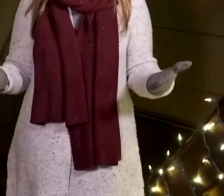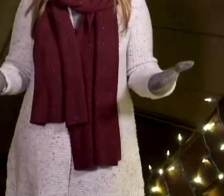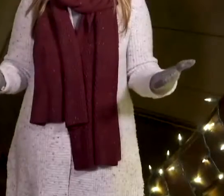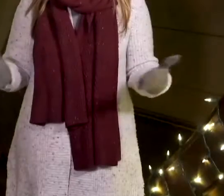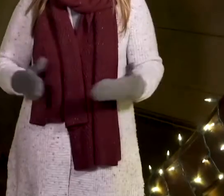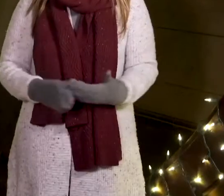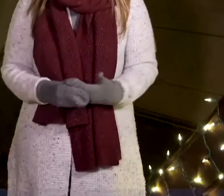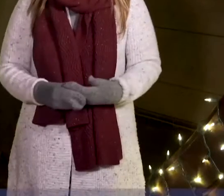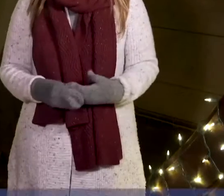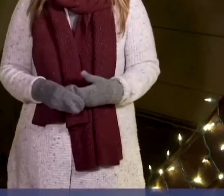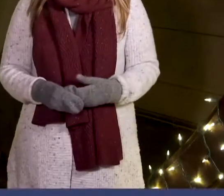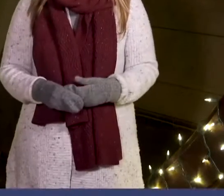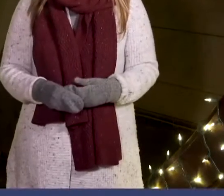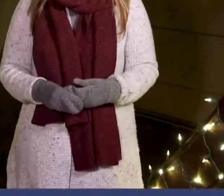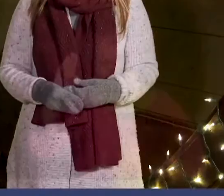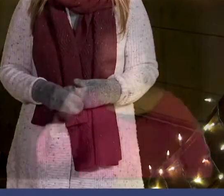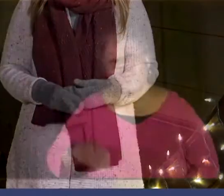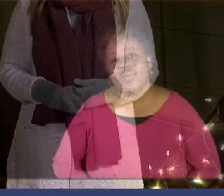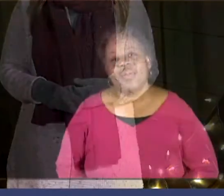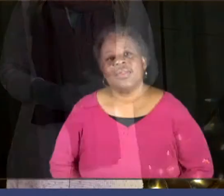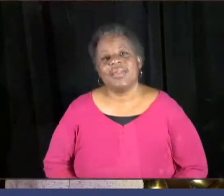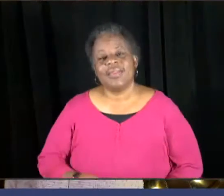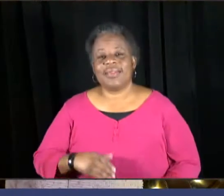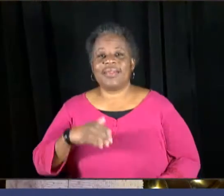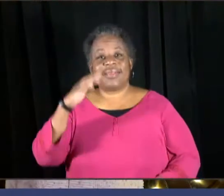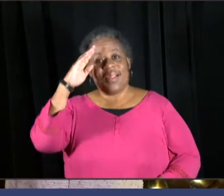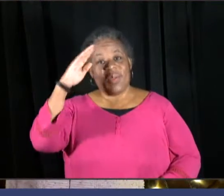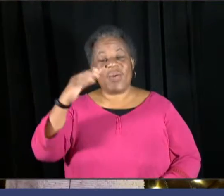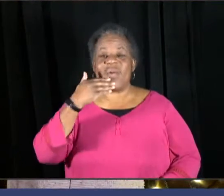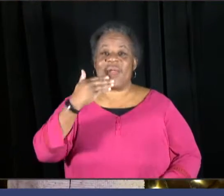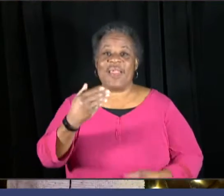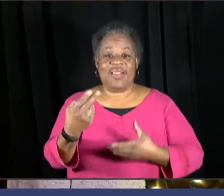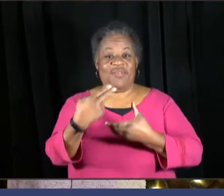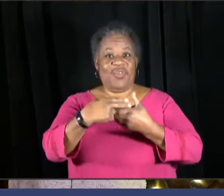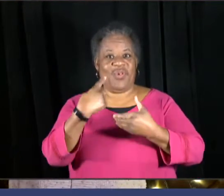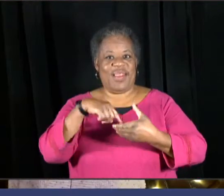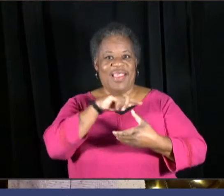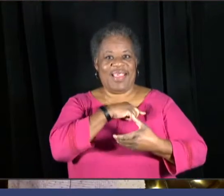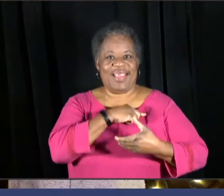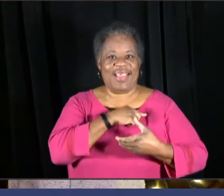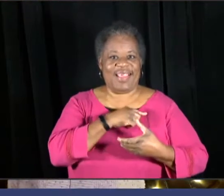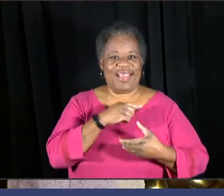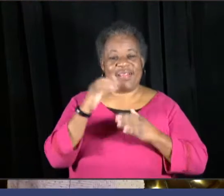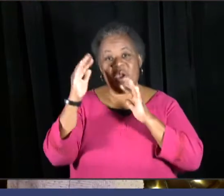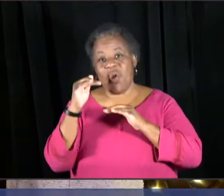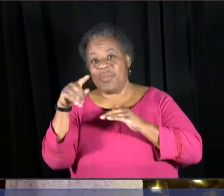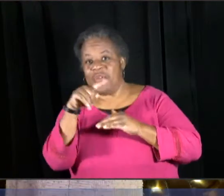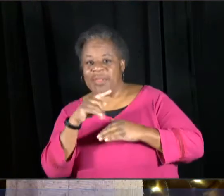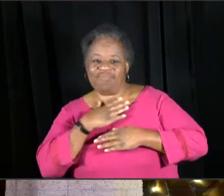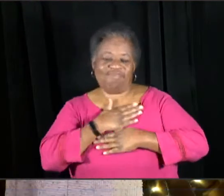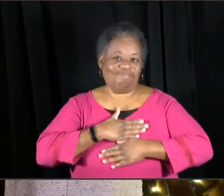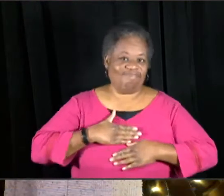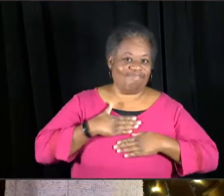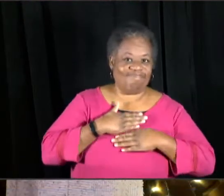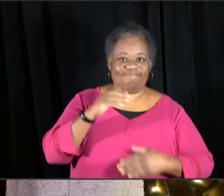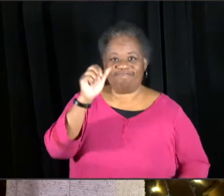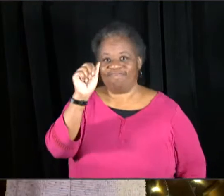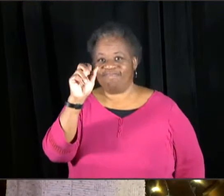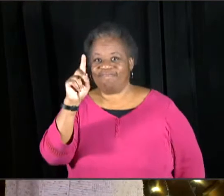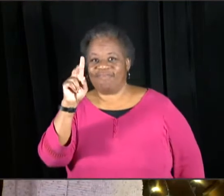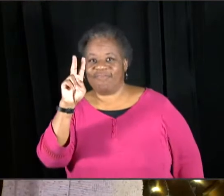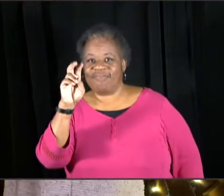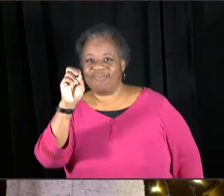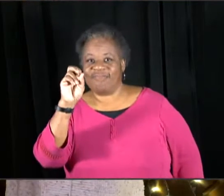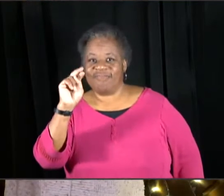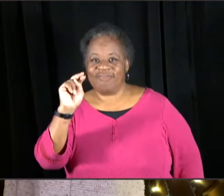Hello, everyone. Thanks for joining us today. I hope you've been enjoying your Advent season. Well, over the past couple of years, I